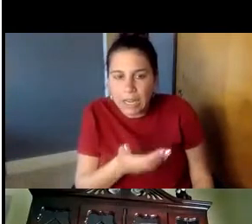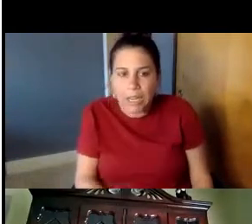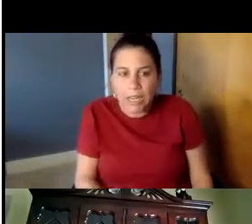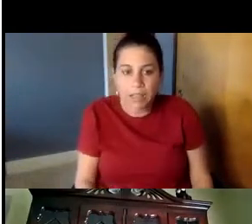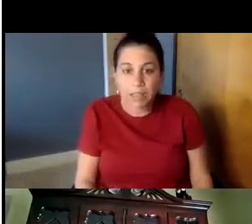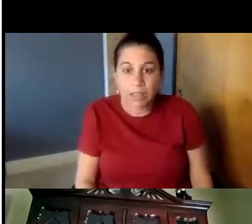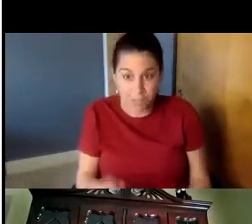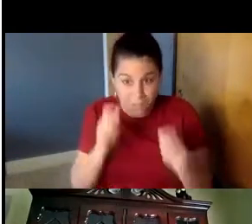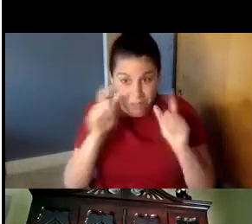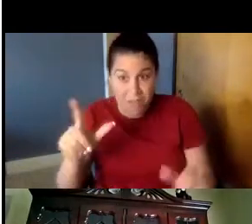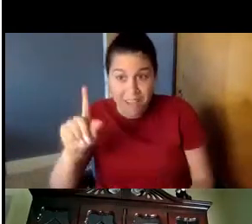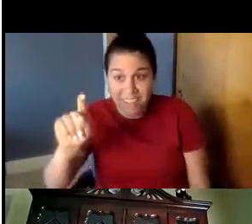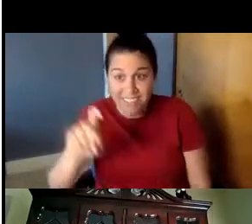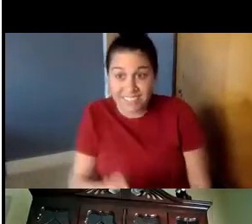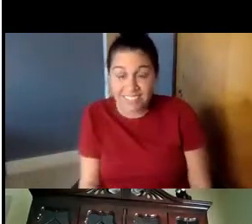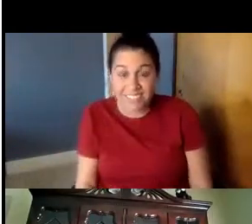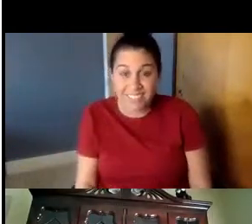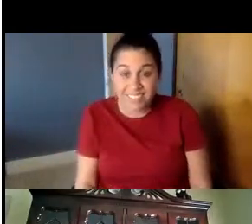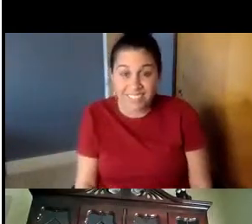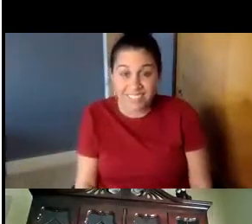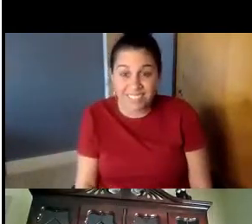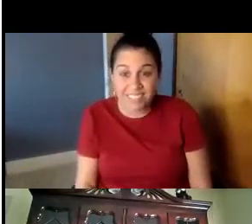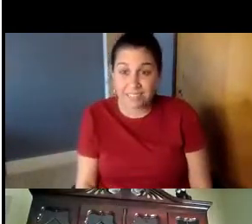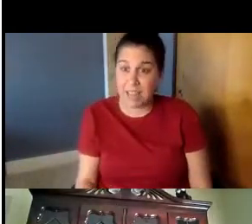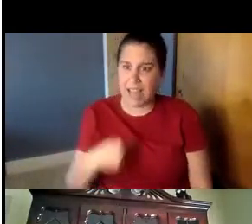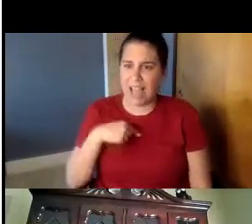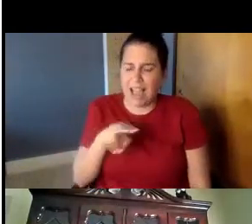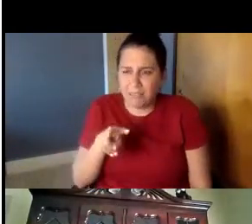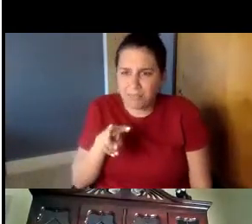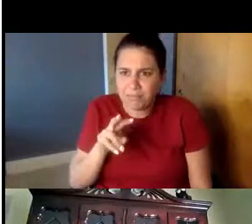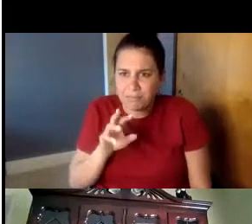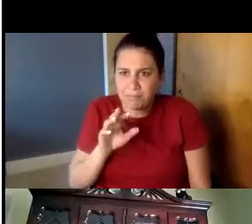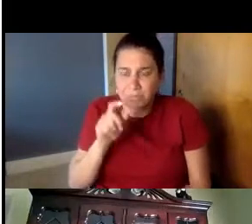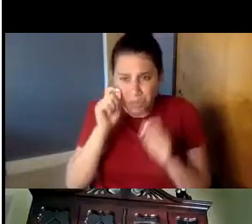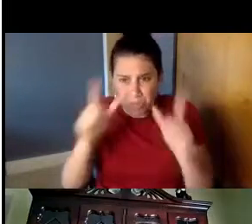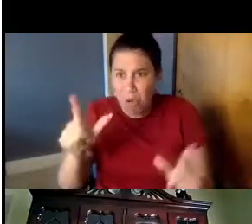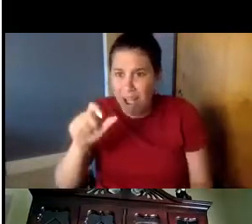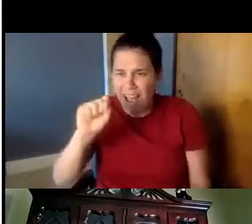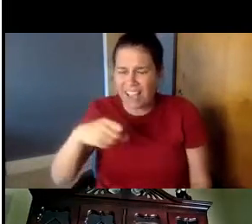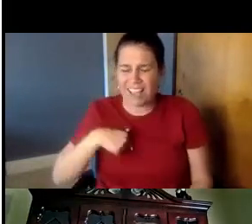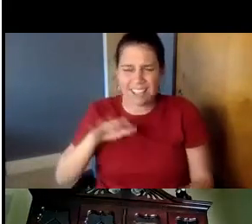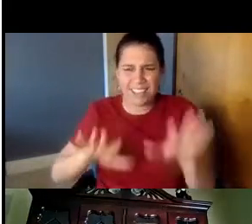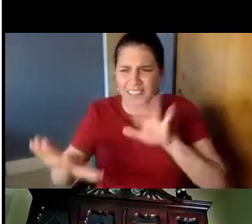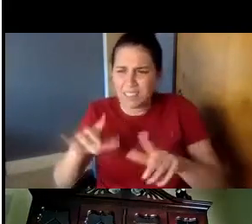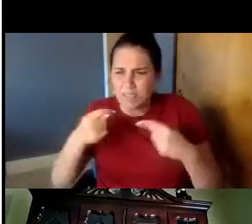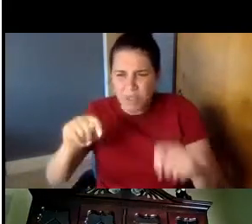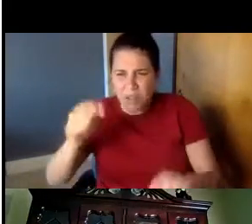that surprise you? It definitely surprised me when I started looking at these data and tried to understand,